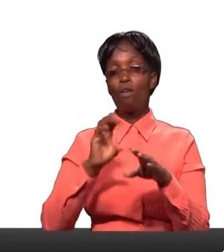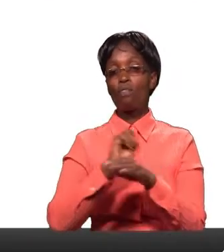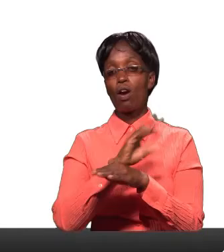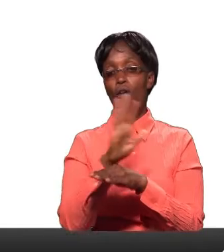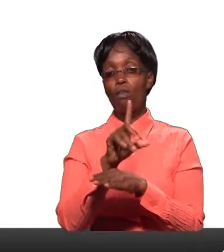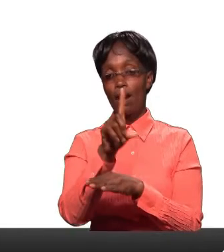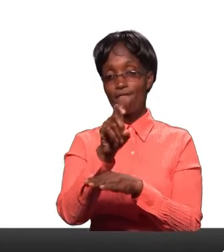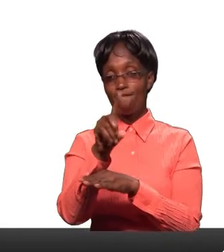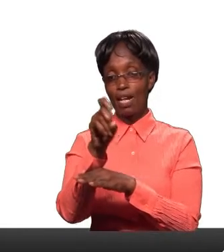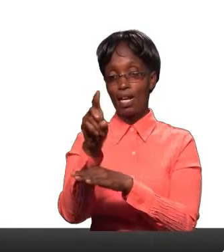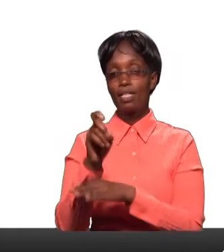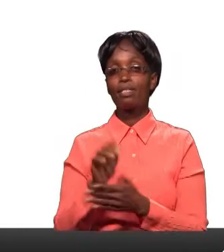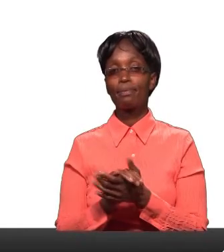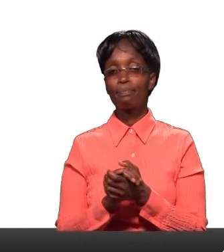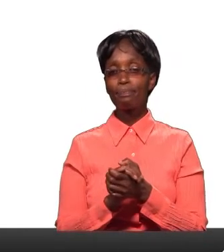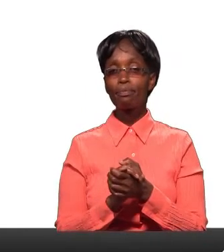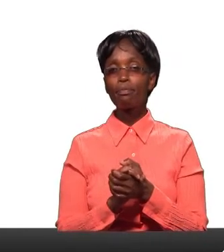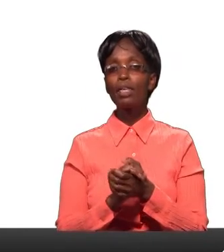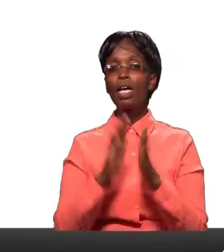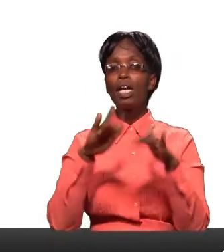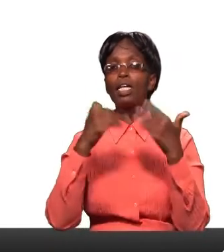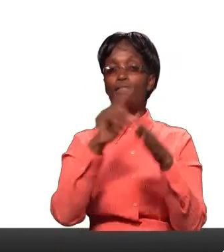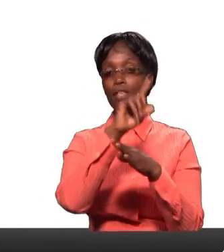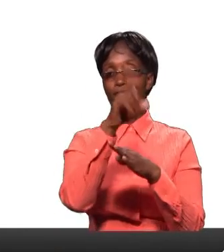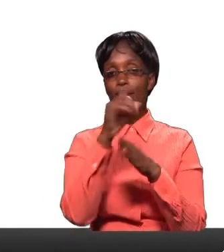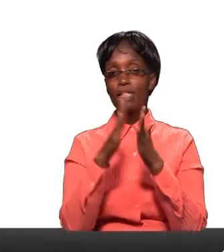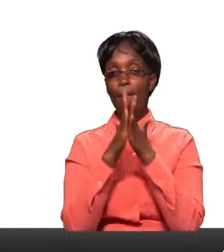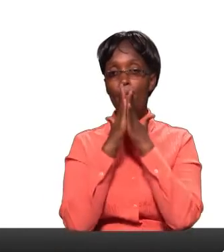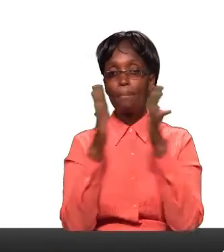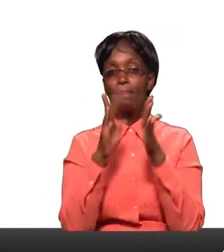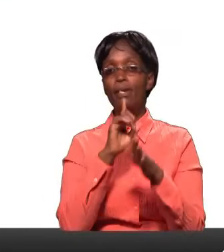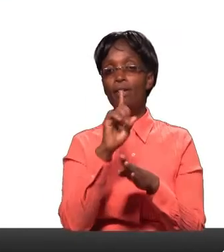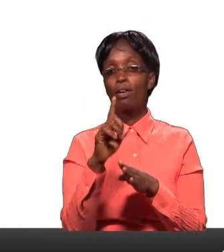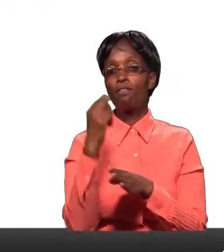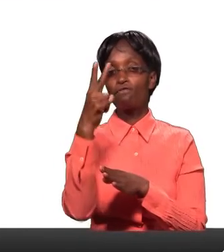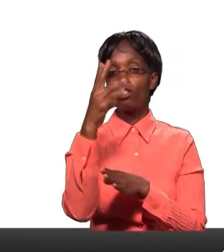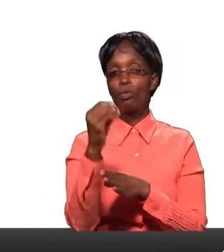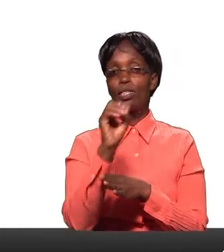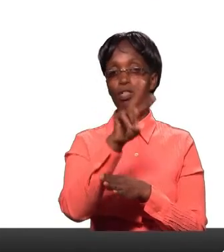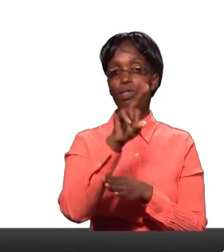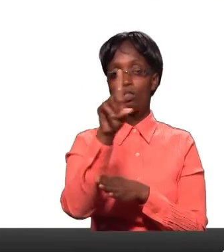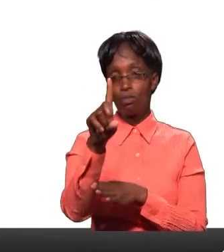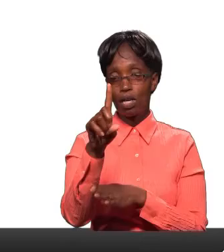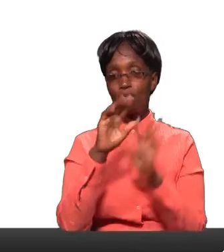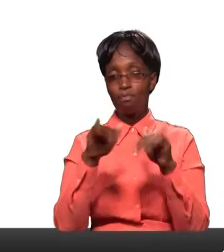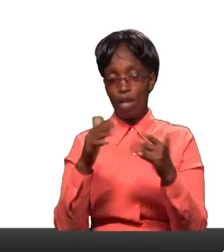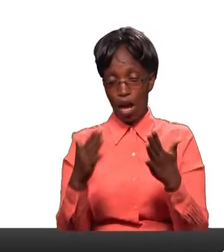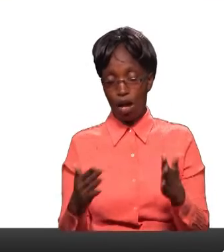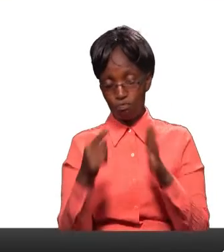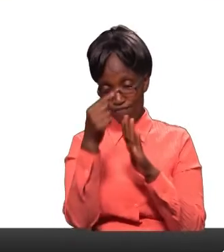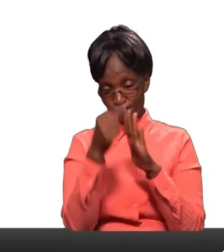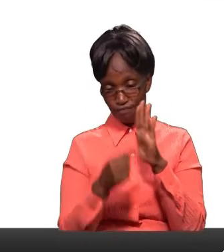Coronavirus, issue the first coronavirus public order of 2021 as follows.